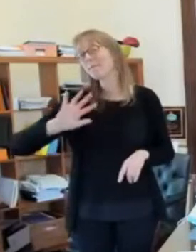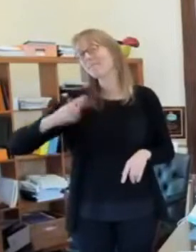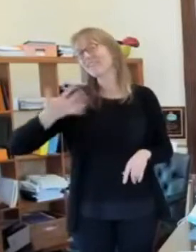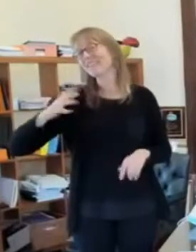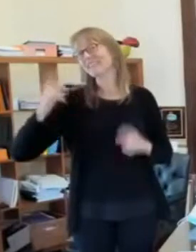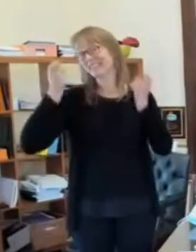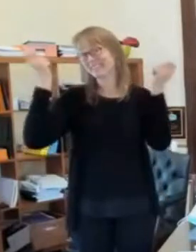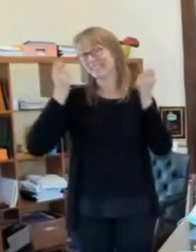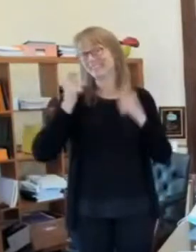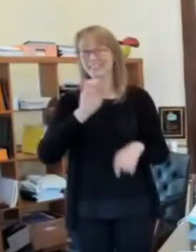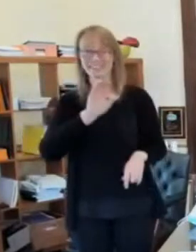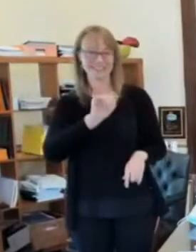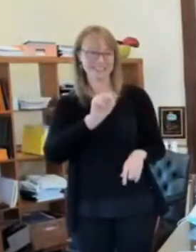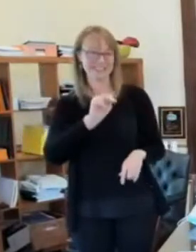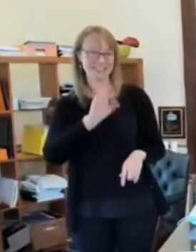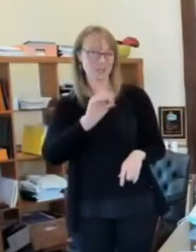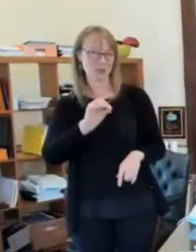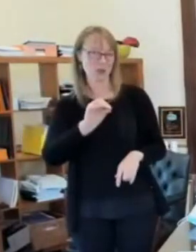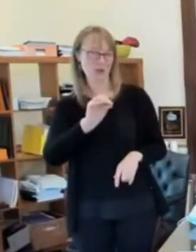gosh, hola.